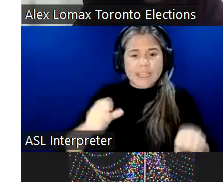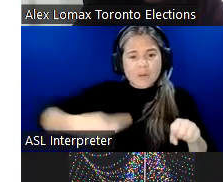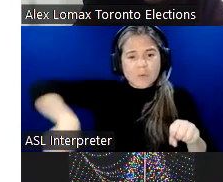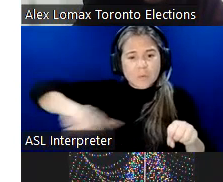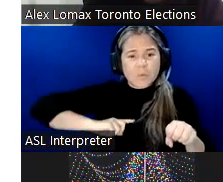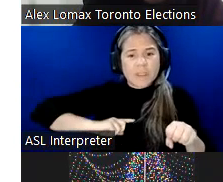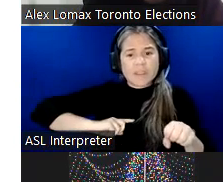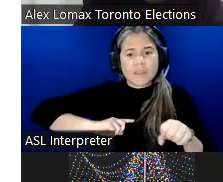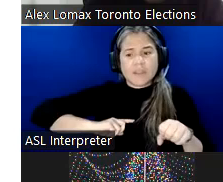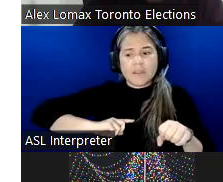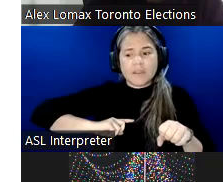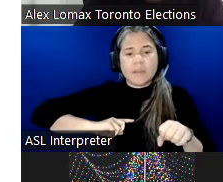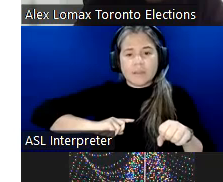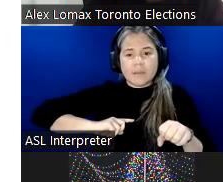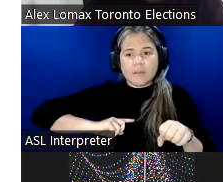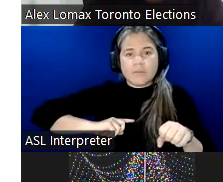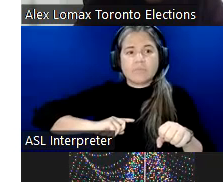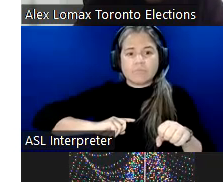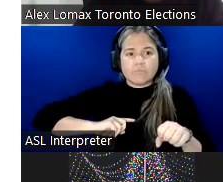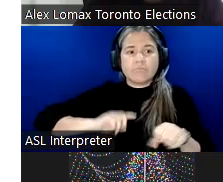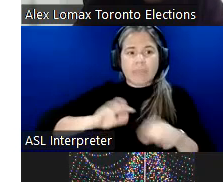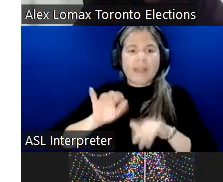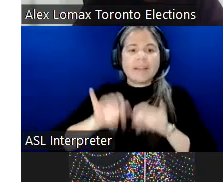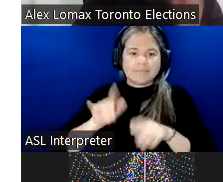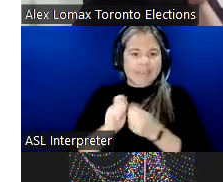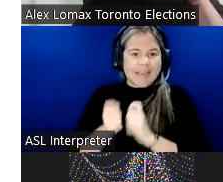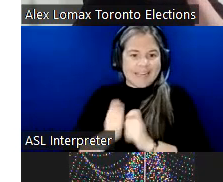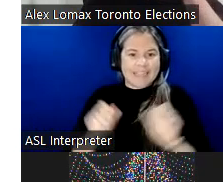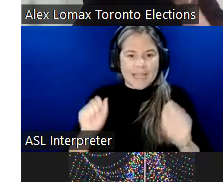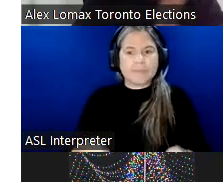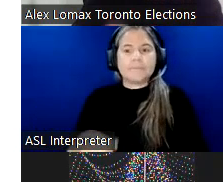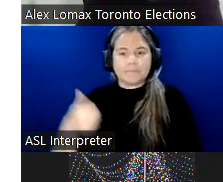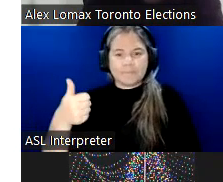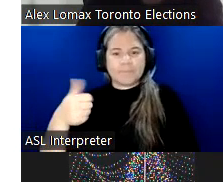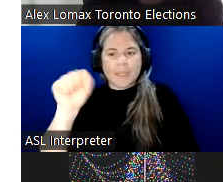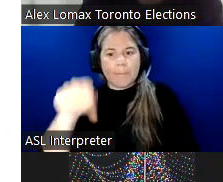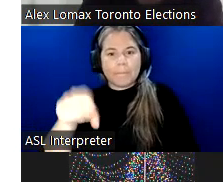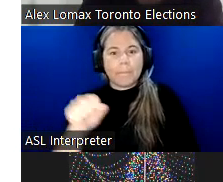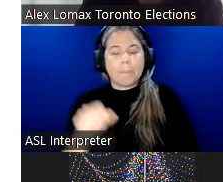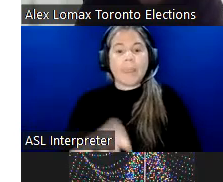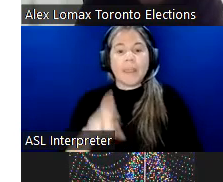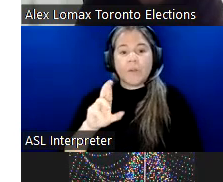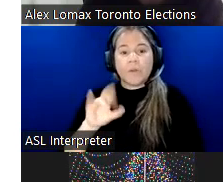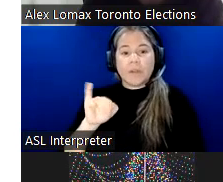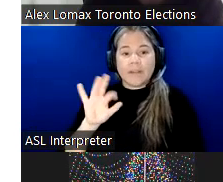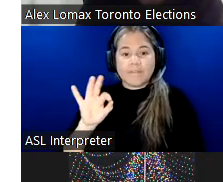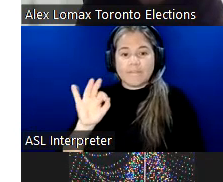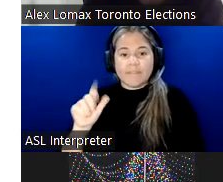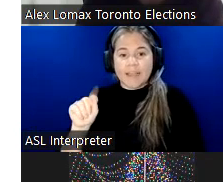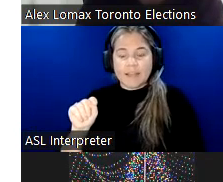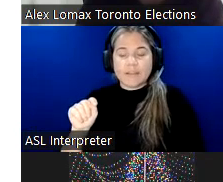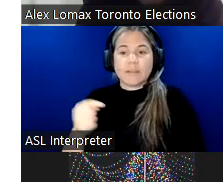in? I mean, Yes. Oh, that's great. Yeah. Alex, I didn't attend the